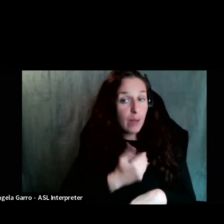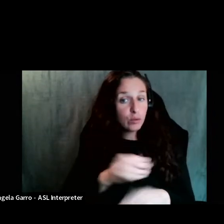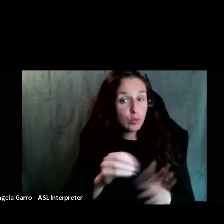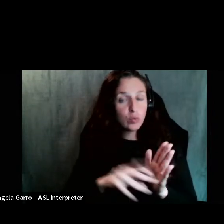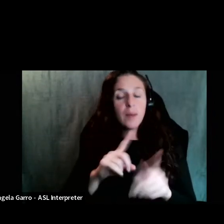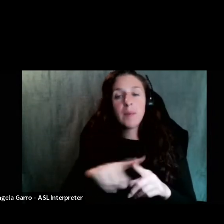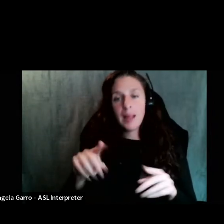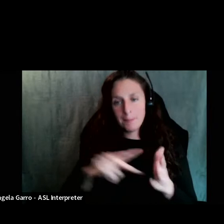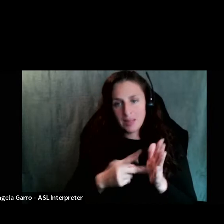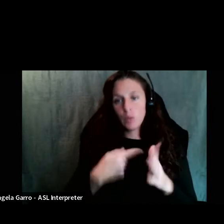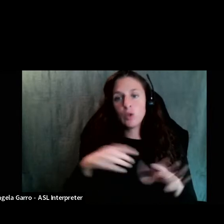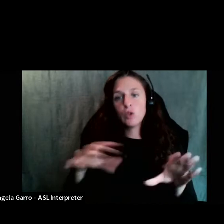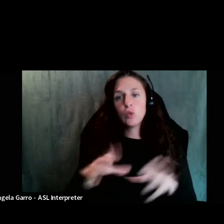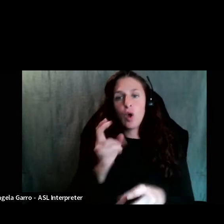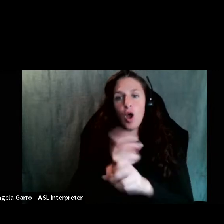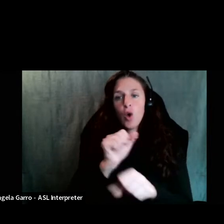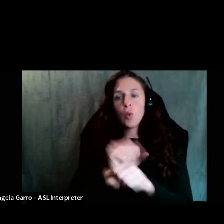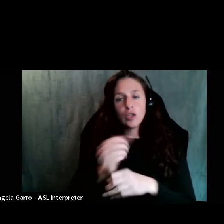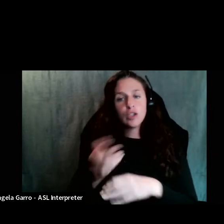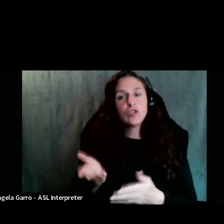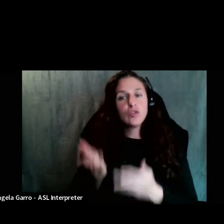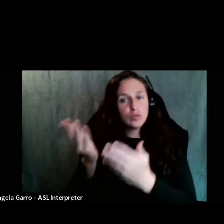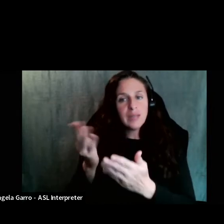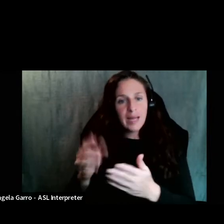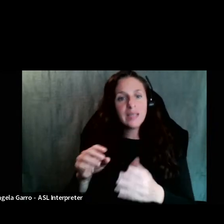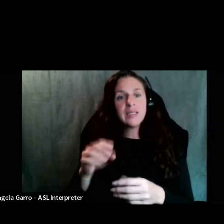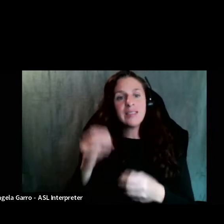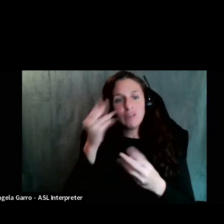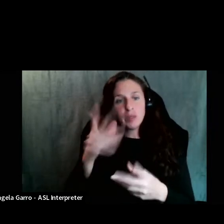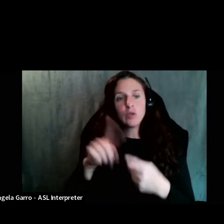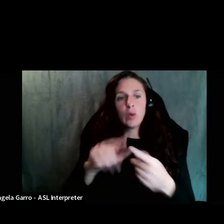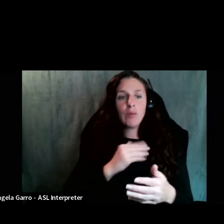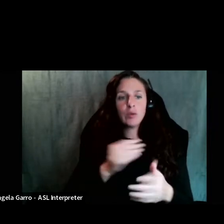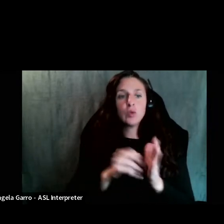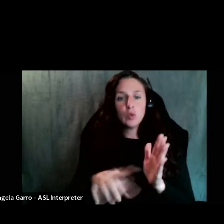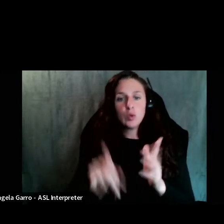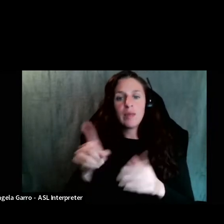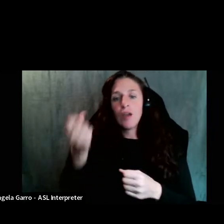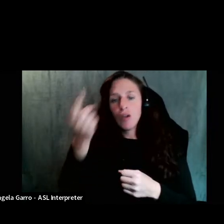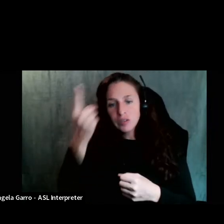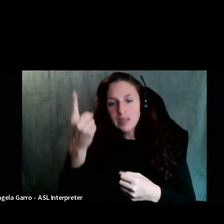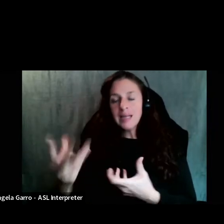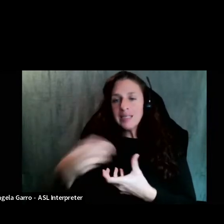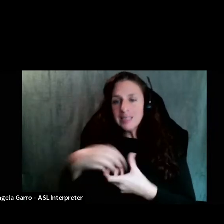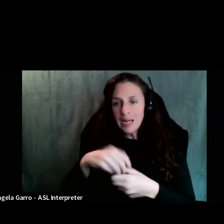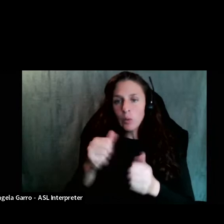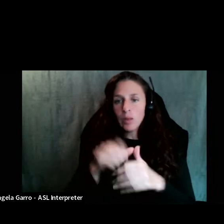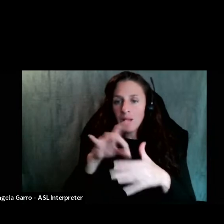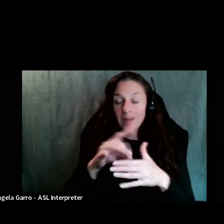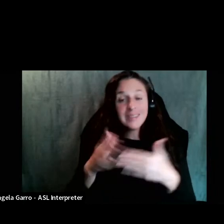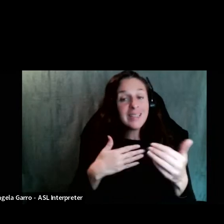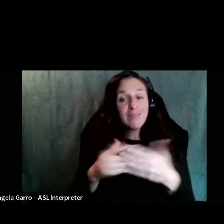do the hard work to present information for our students so that they can understand and engage with content even when it's uncomfortable.